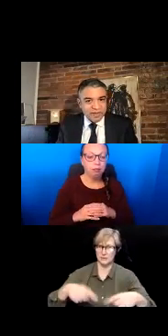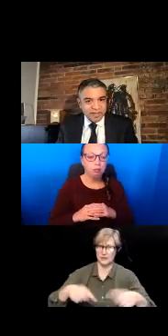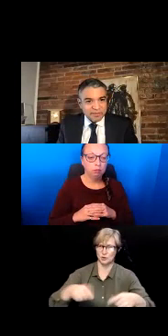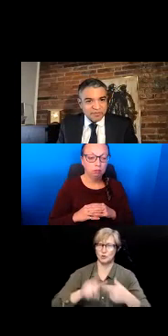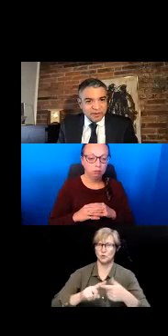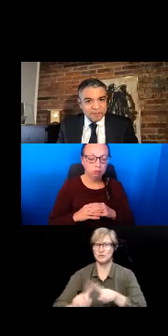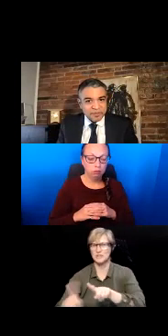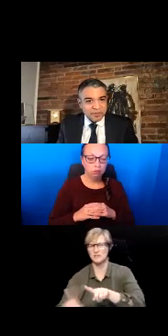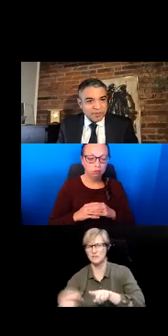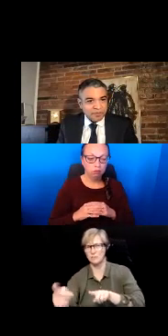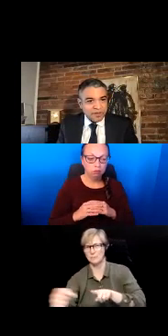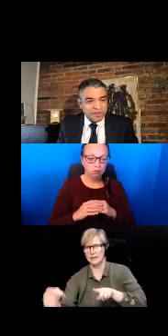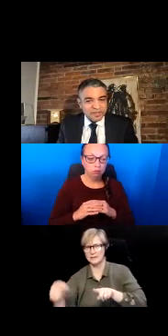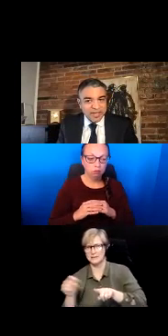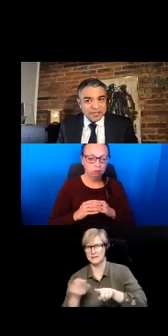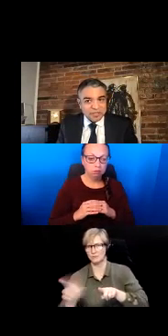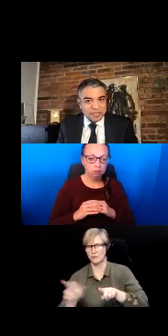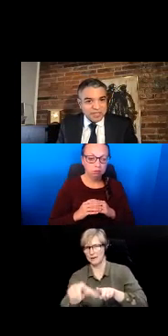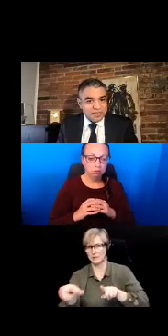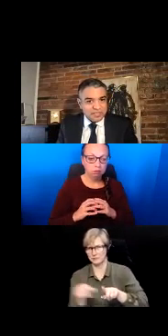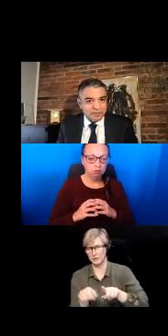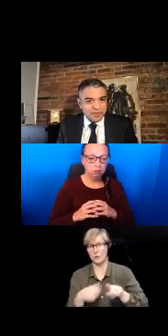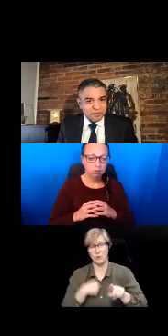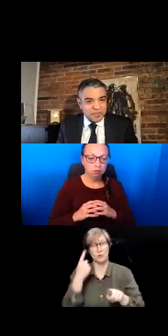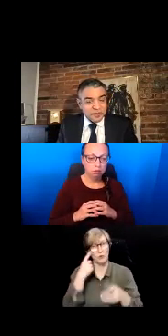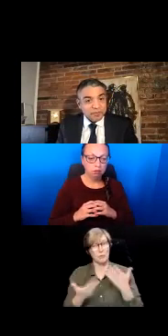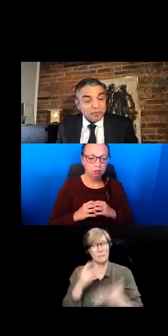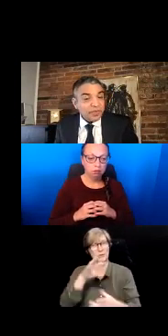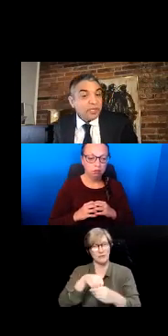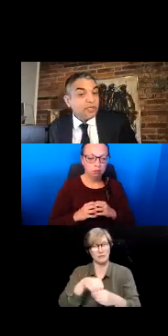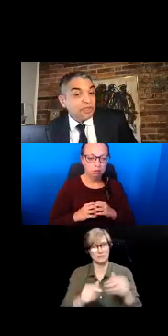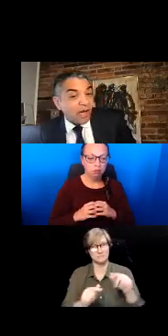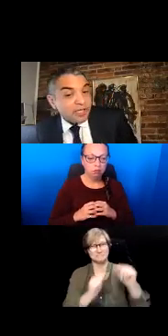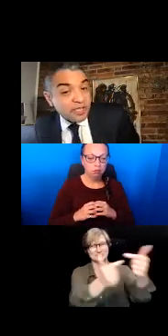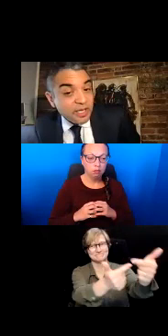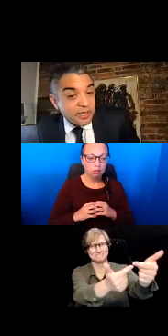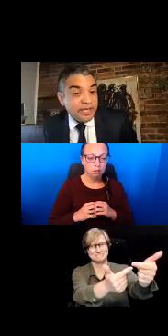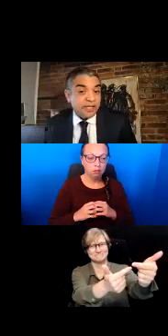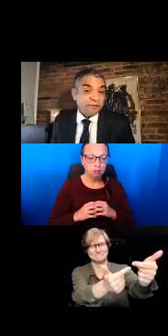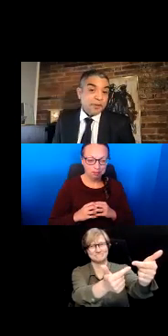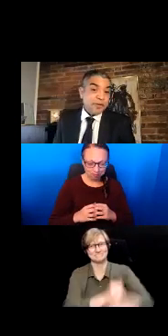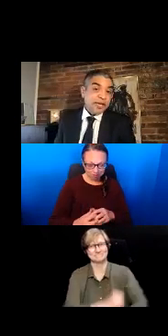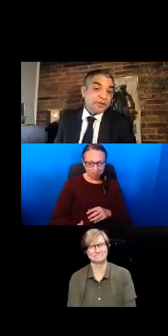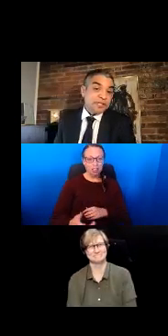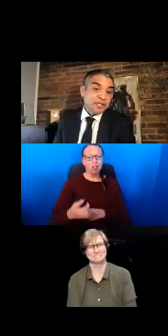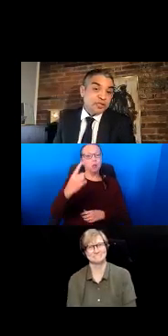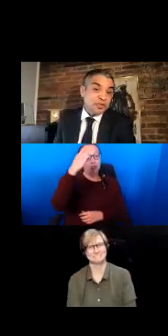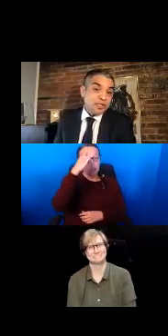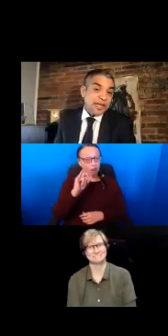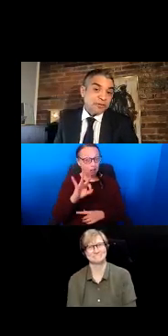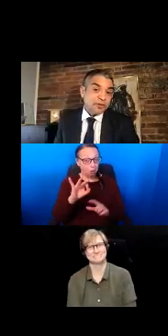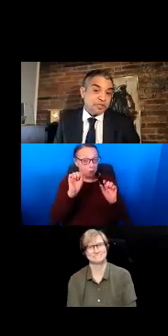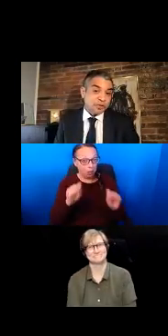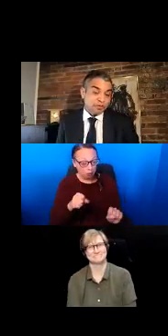the right hemisphere that we thought might be engaged in these individuals, with the thought that if we were able to induce